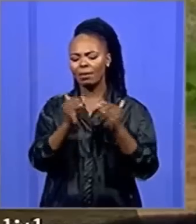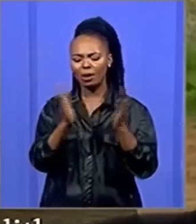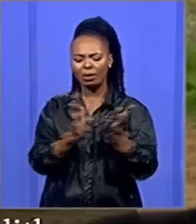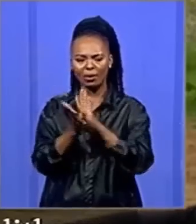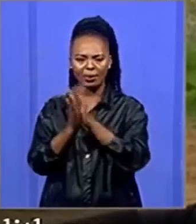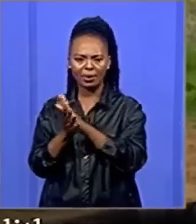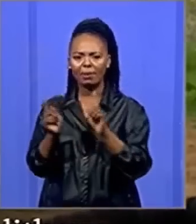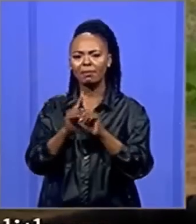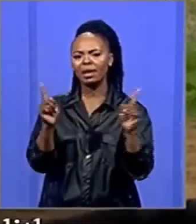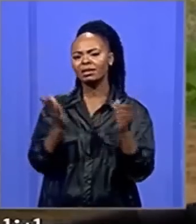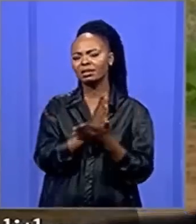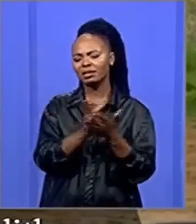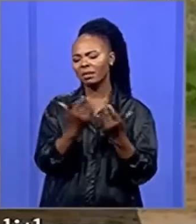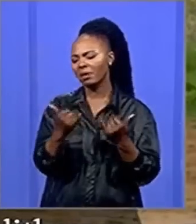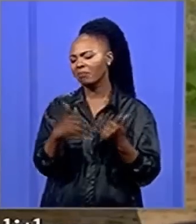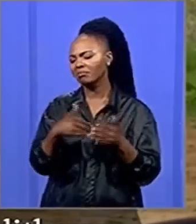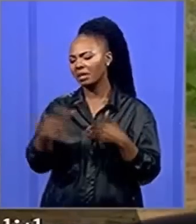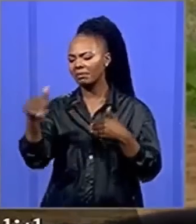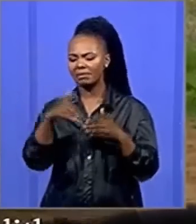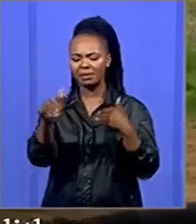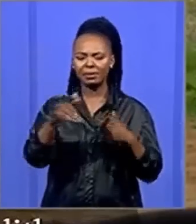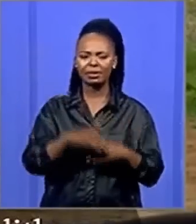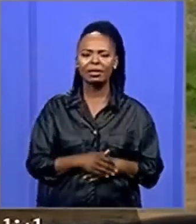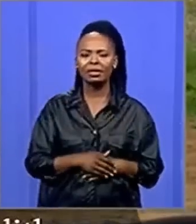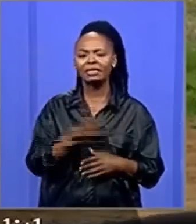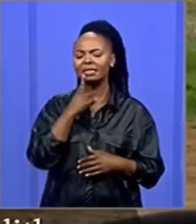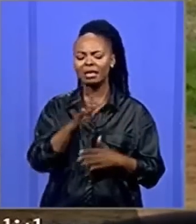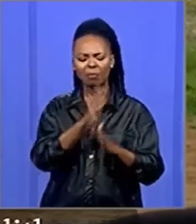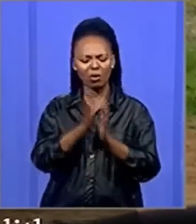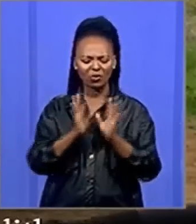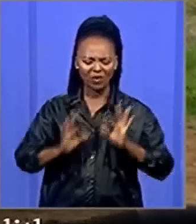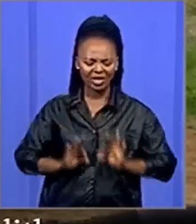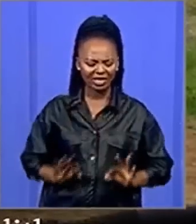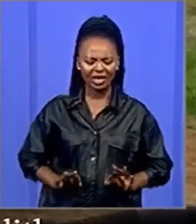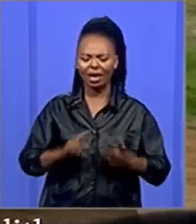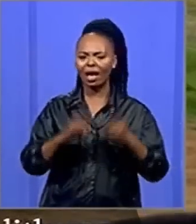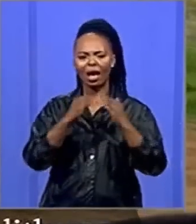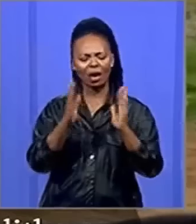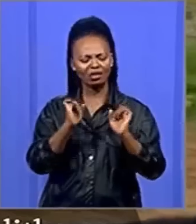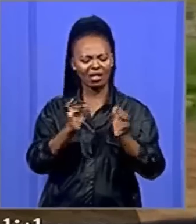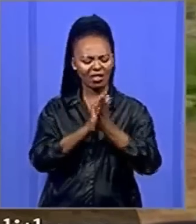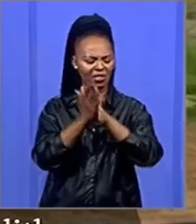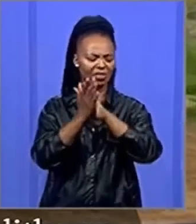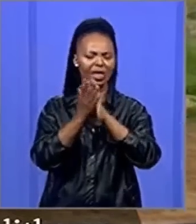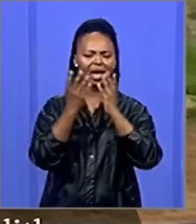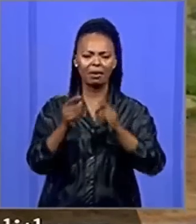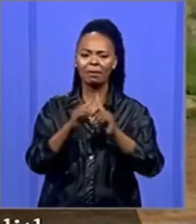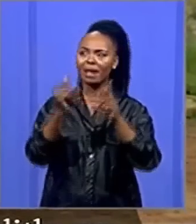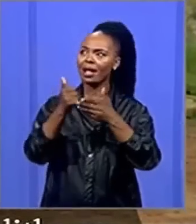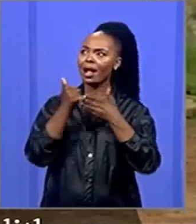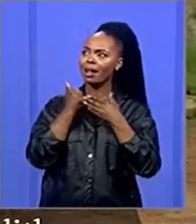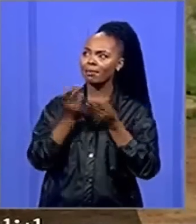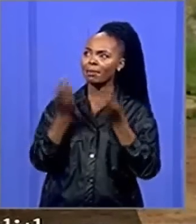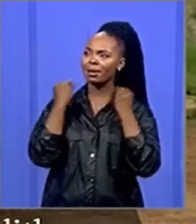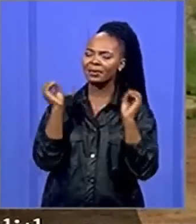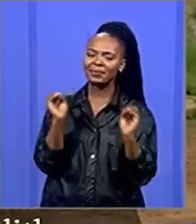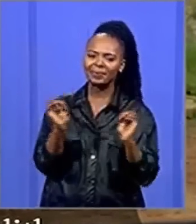matlole. Ore thepa ya bona e ngata e senyehile ho kenyeletsa le ntlo ya hae. Ore ha ba soka ba thuswa ho